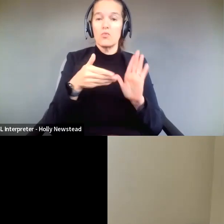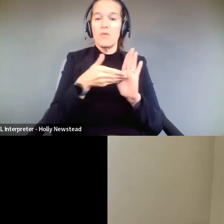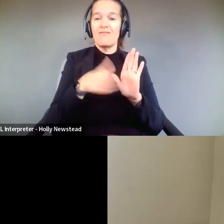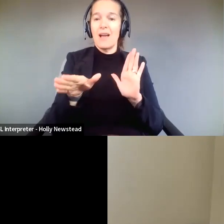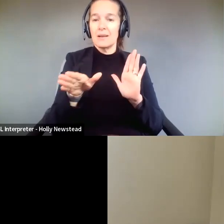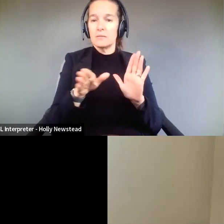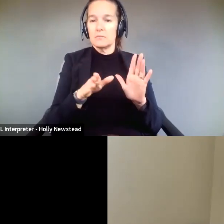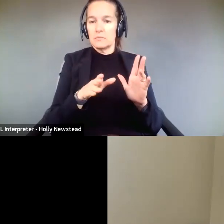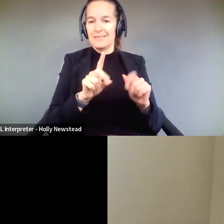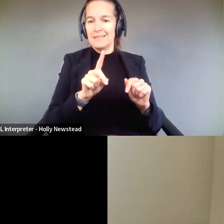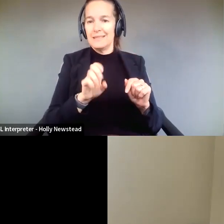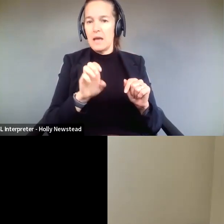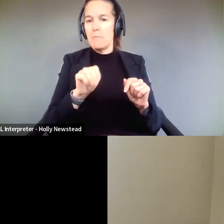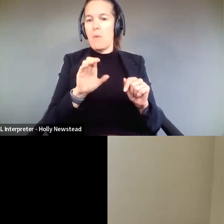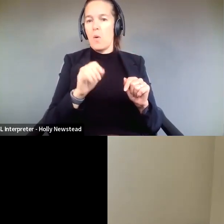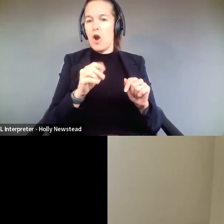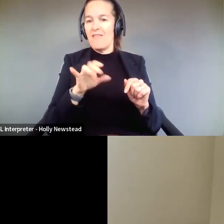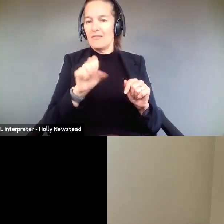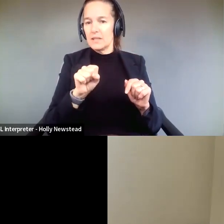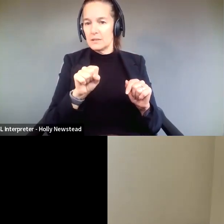the catchment area that they serve?